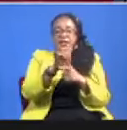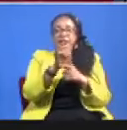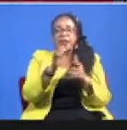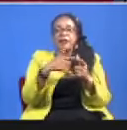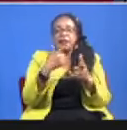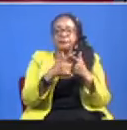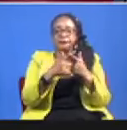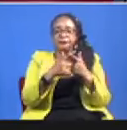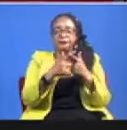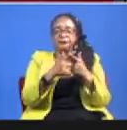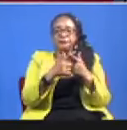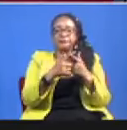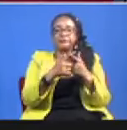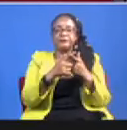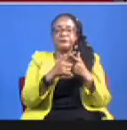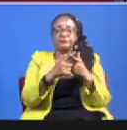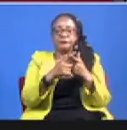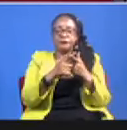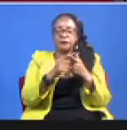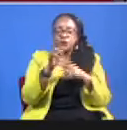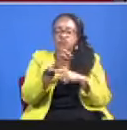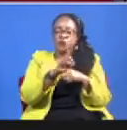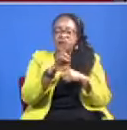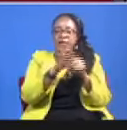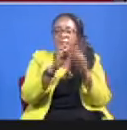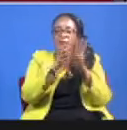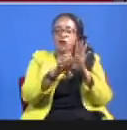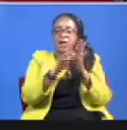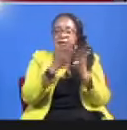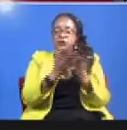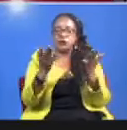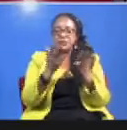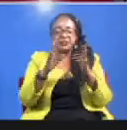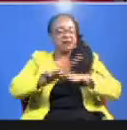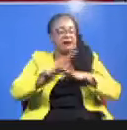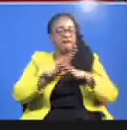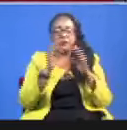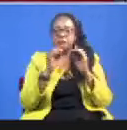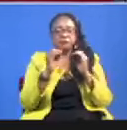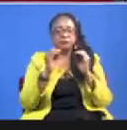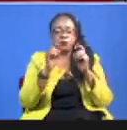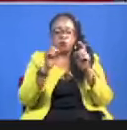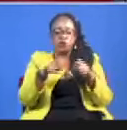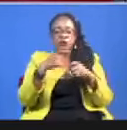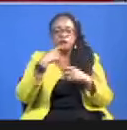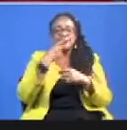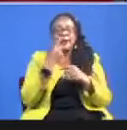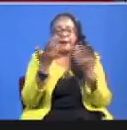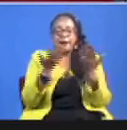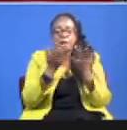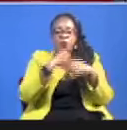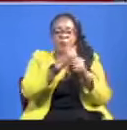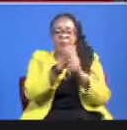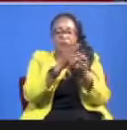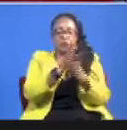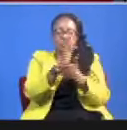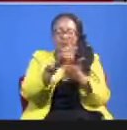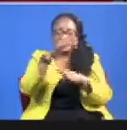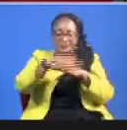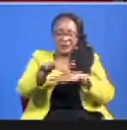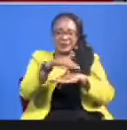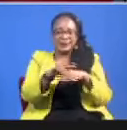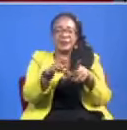Right. So unless we fix that, and I'm thinking here the scope to use a legal instrument. So it's not enough for parliamentarians to say we applaud. You